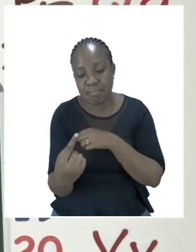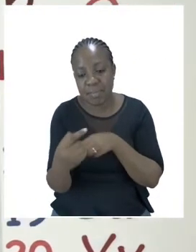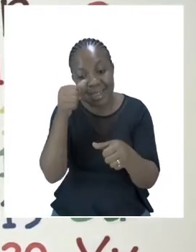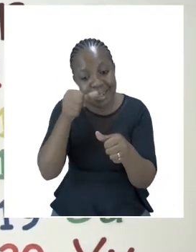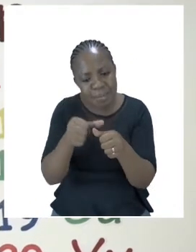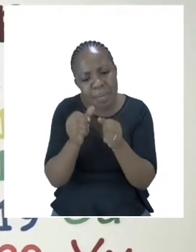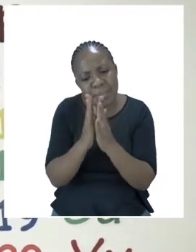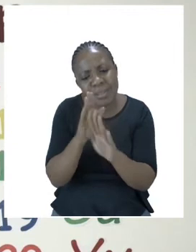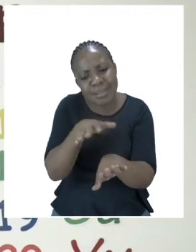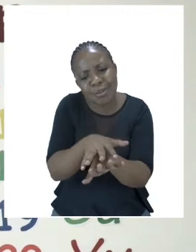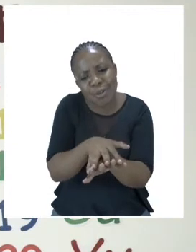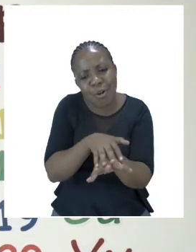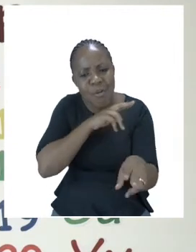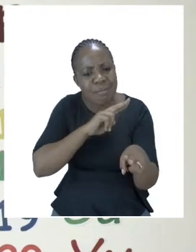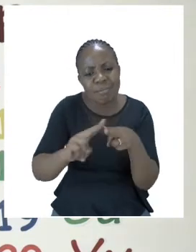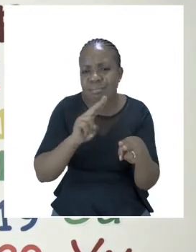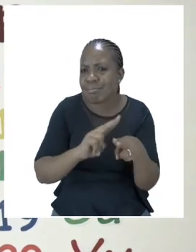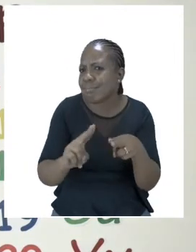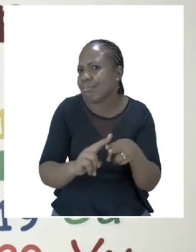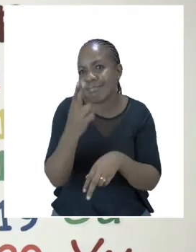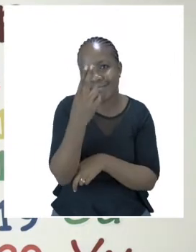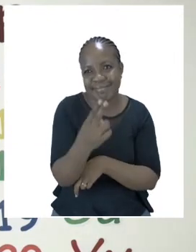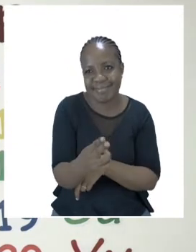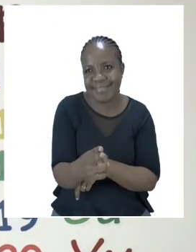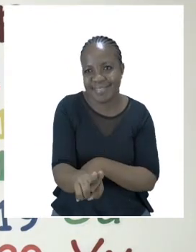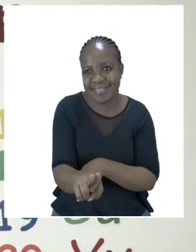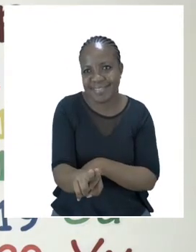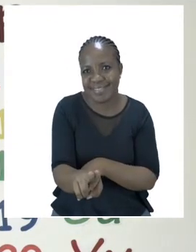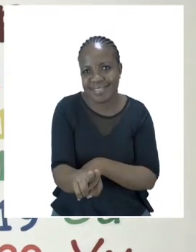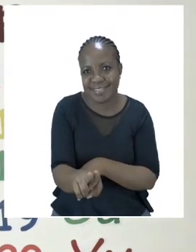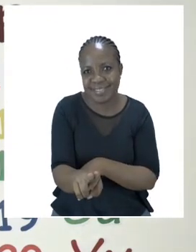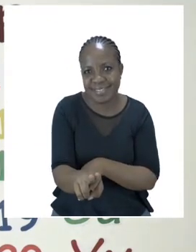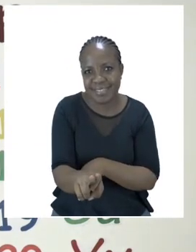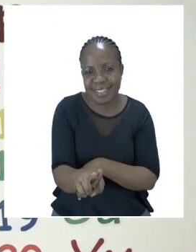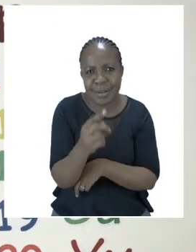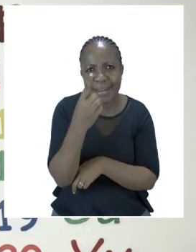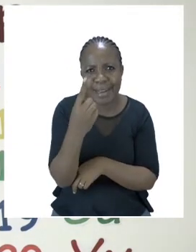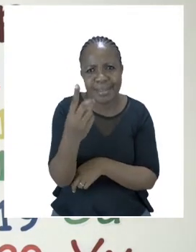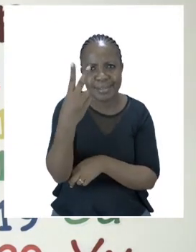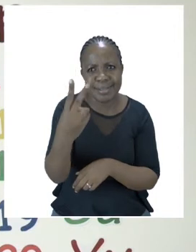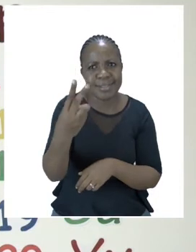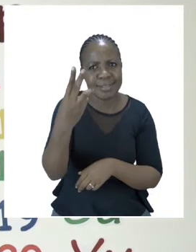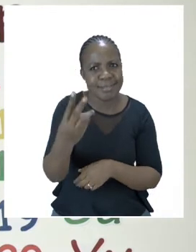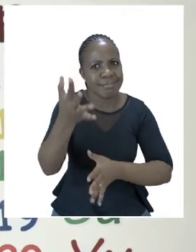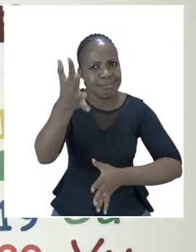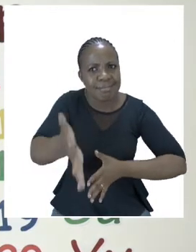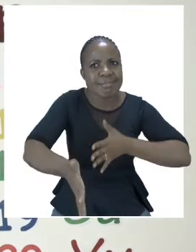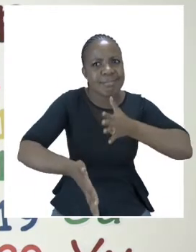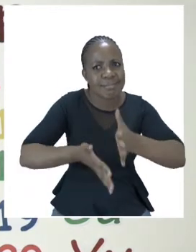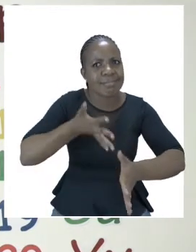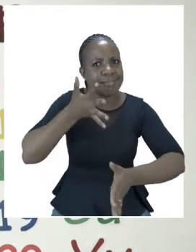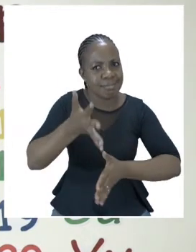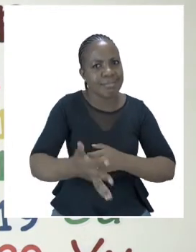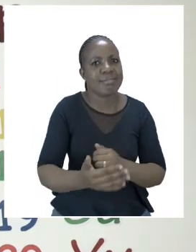your time. You don't have to rush and count out loud. You can even trace it from where it